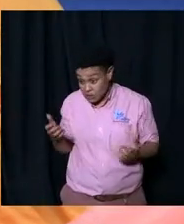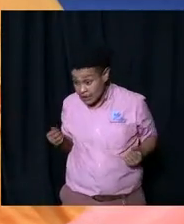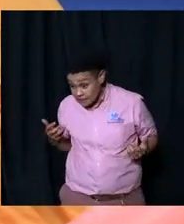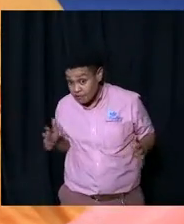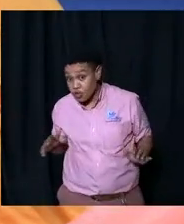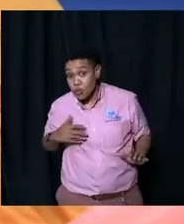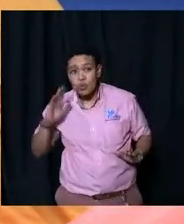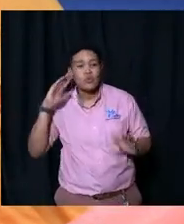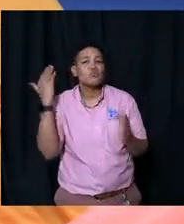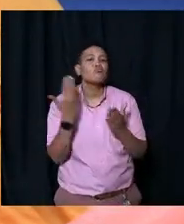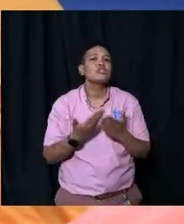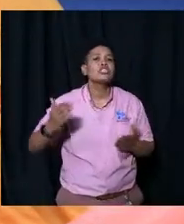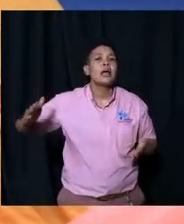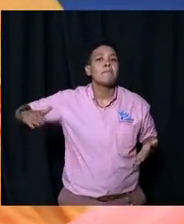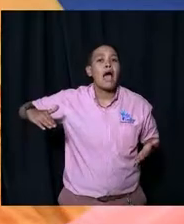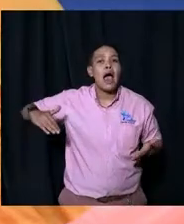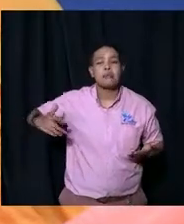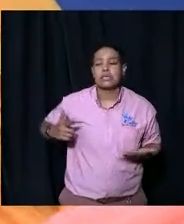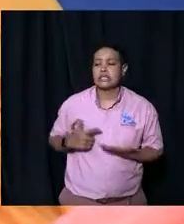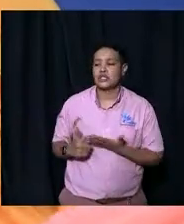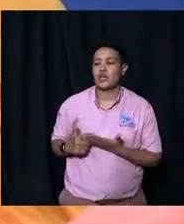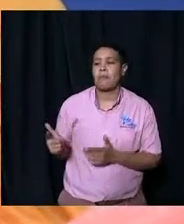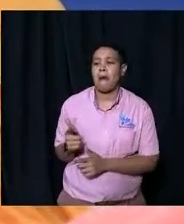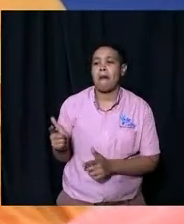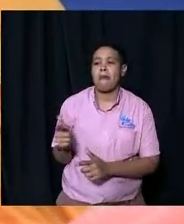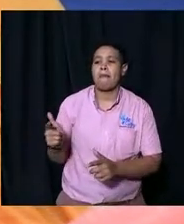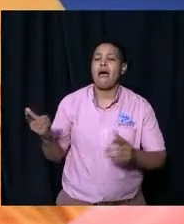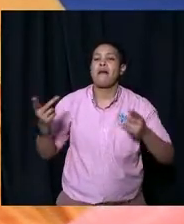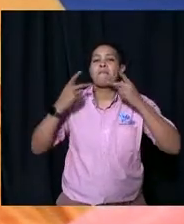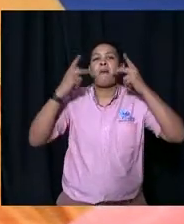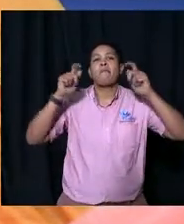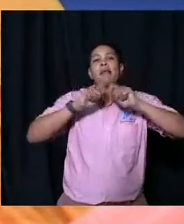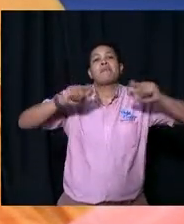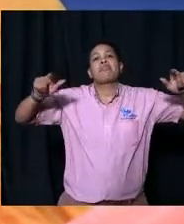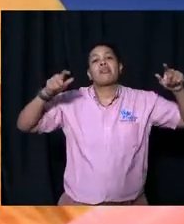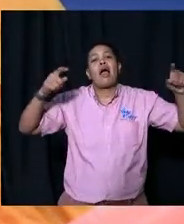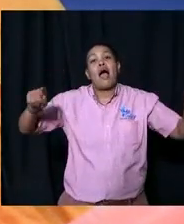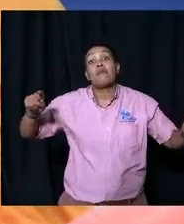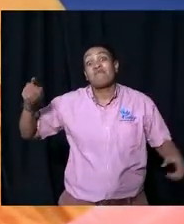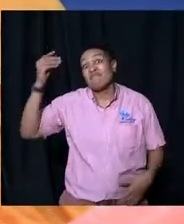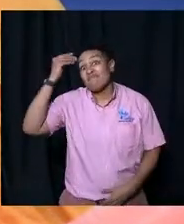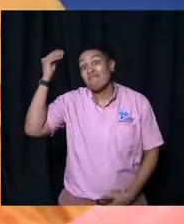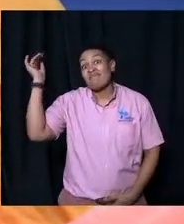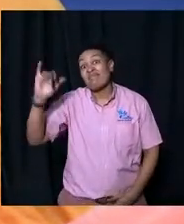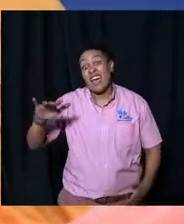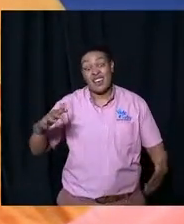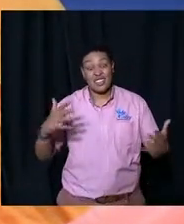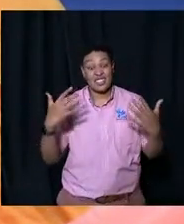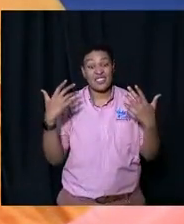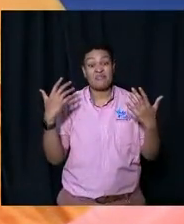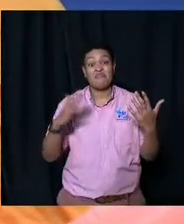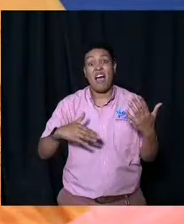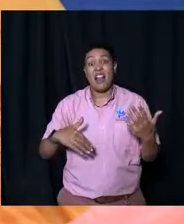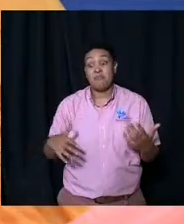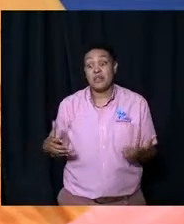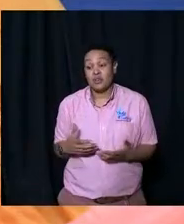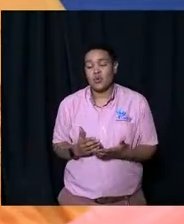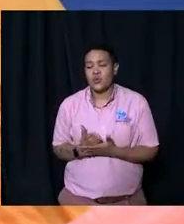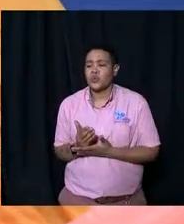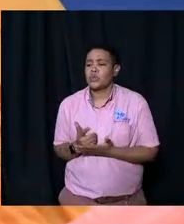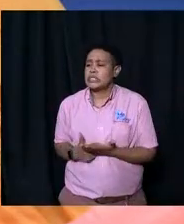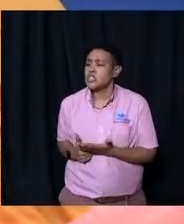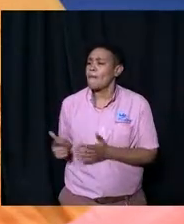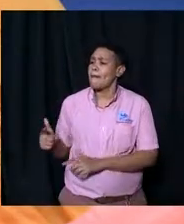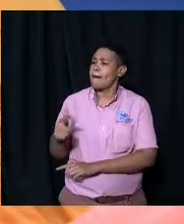then get to the parliament where all of that information will be public. And so from that forum, we'll be trying through the parliament